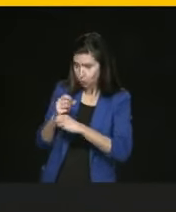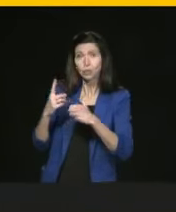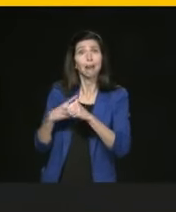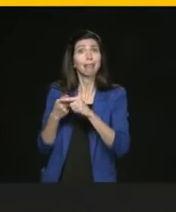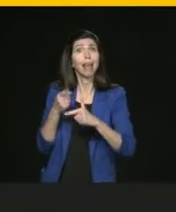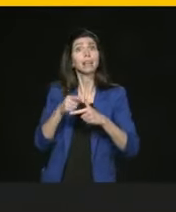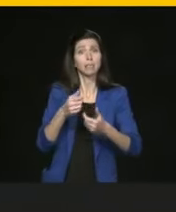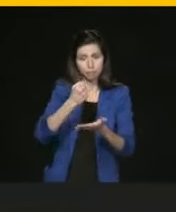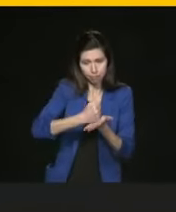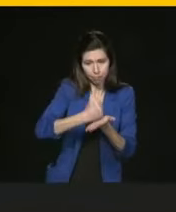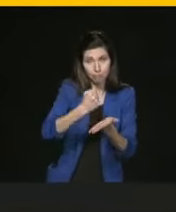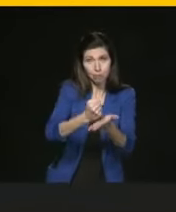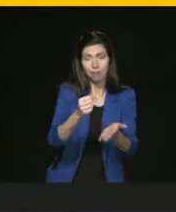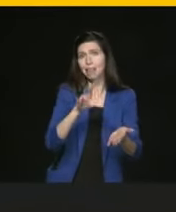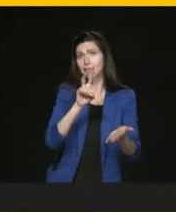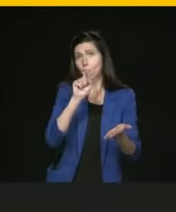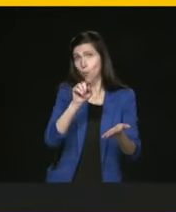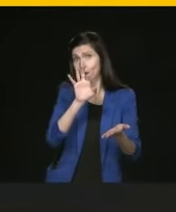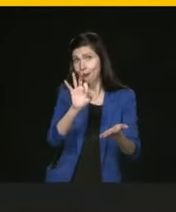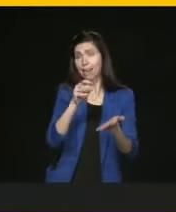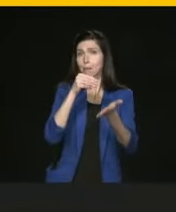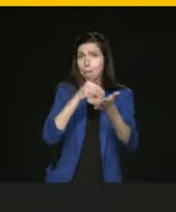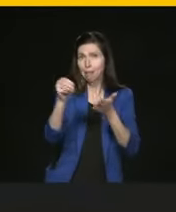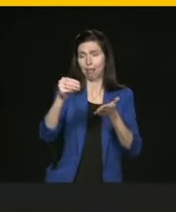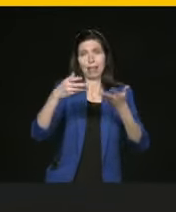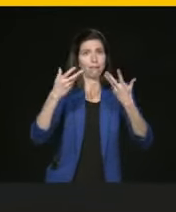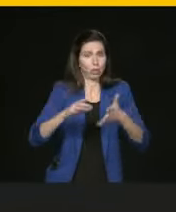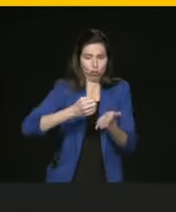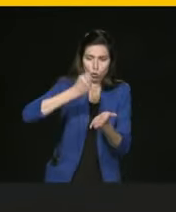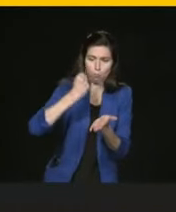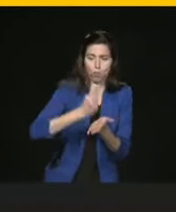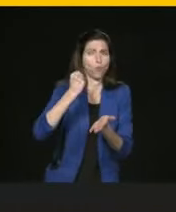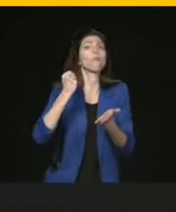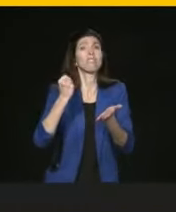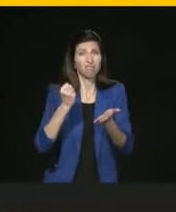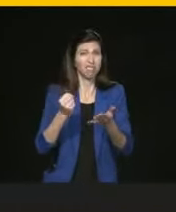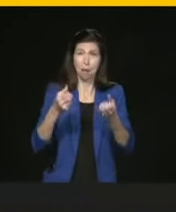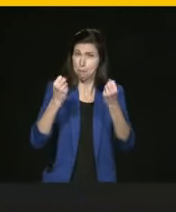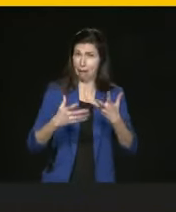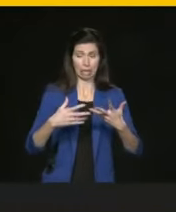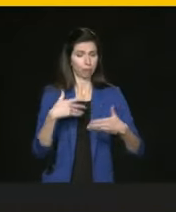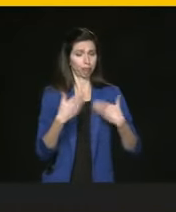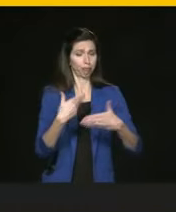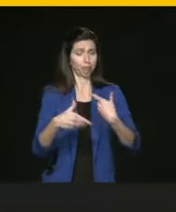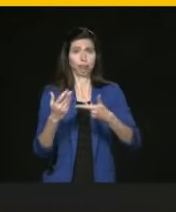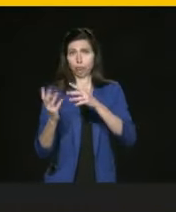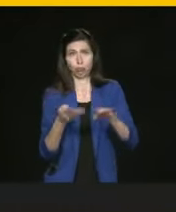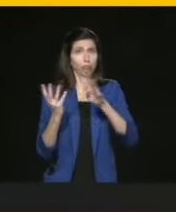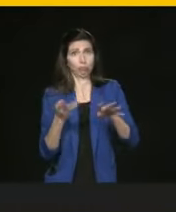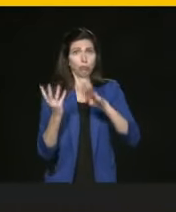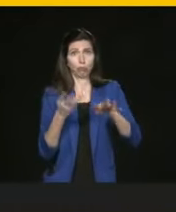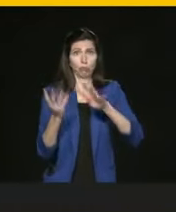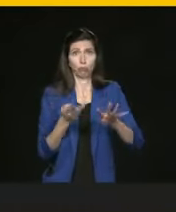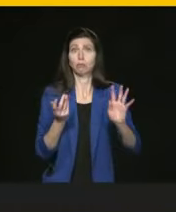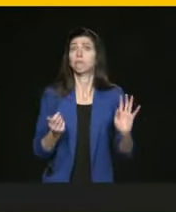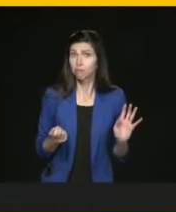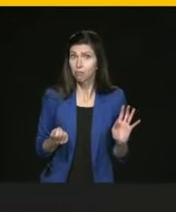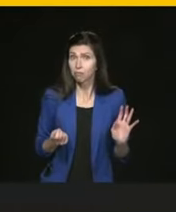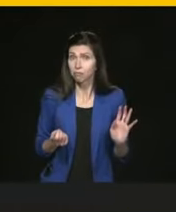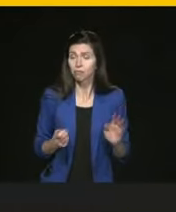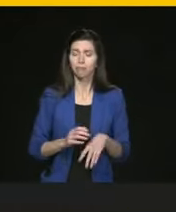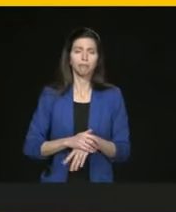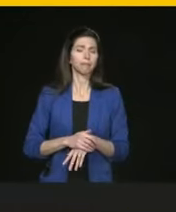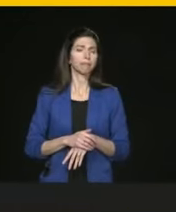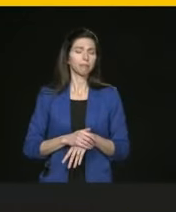applications. Many of which have already been processed. A very quick update on the important Canada Emergency